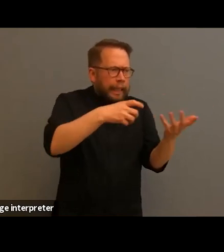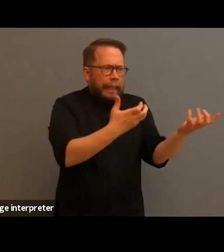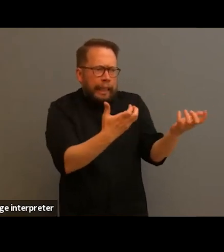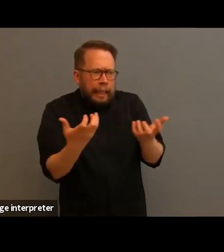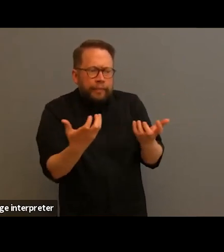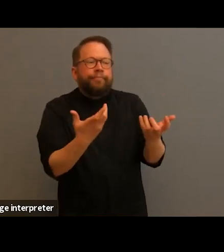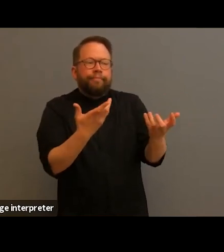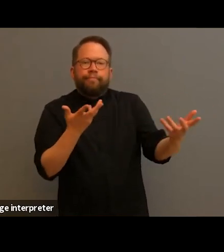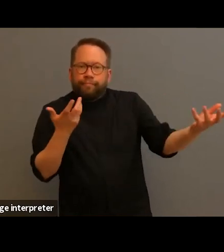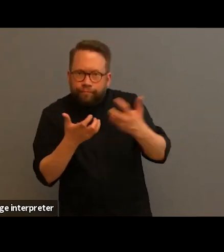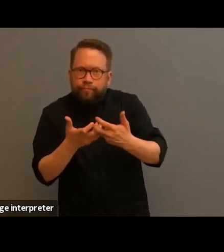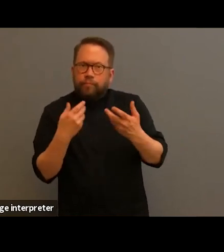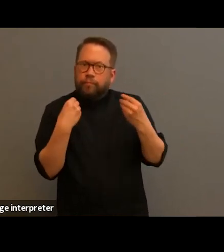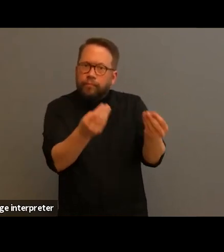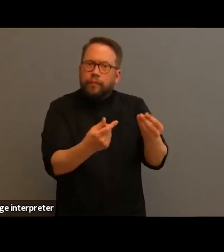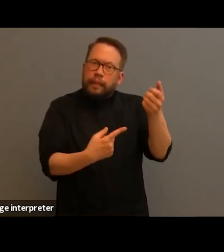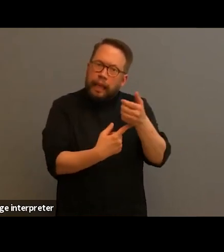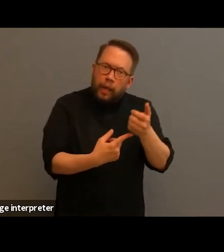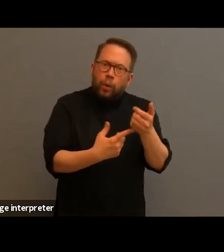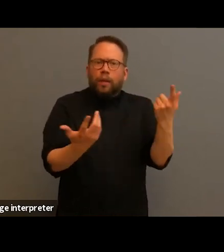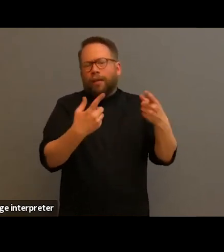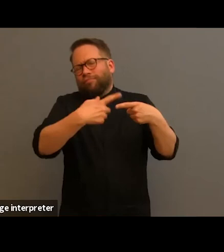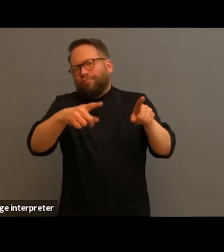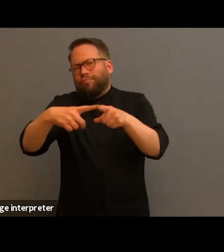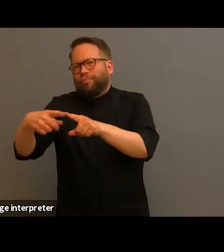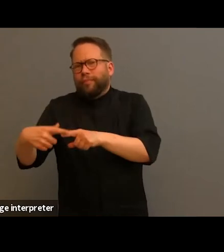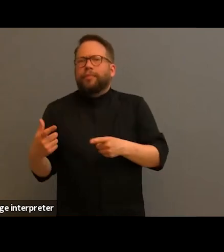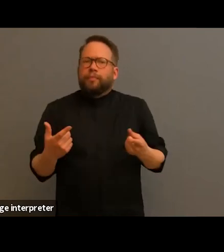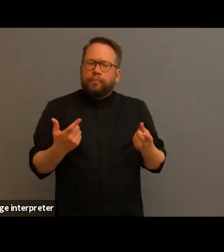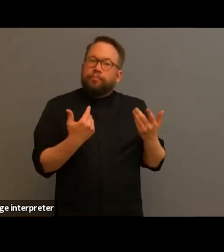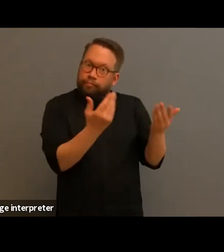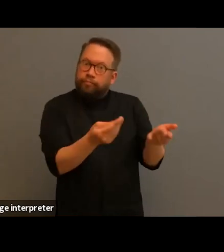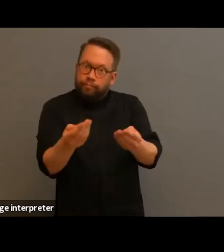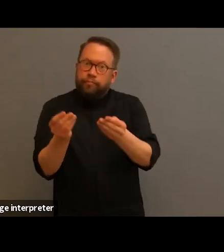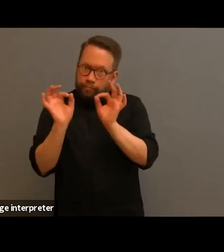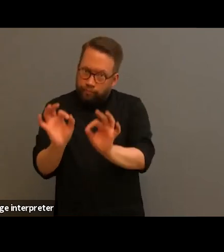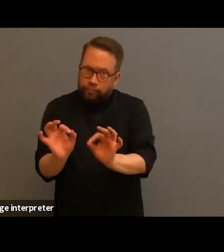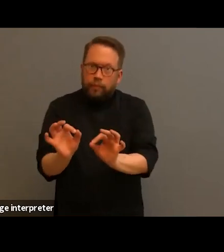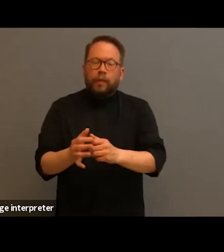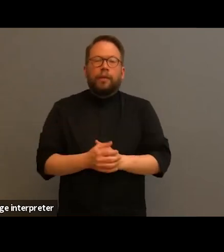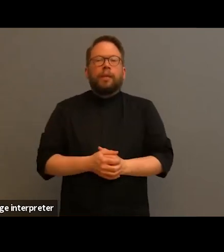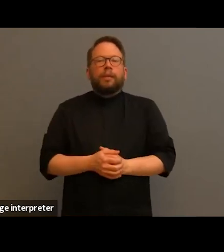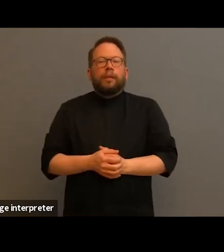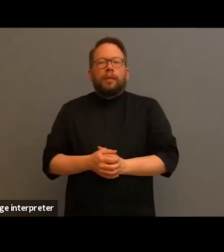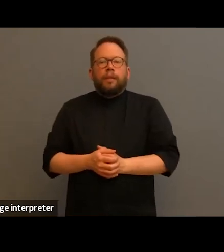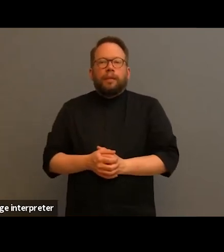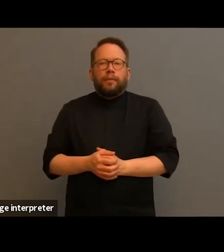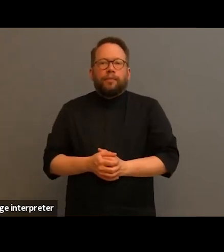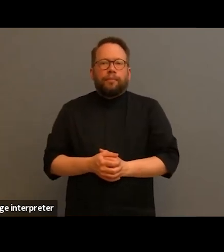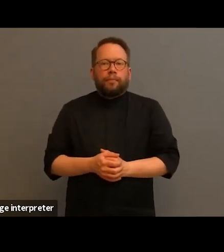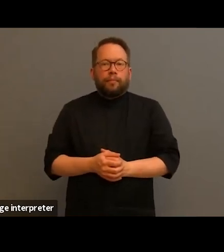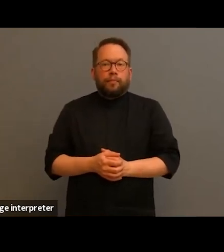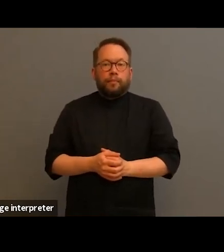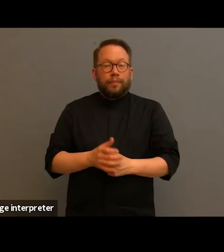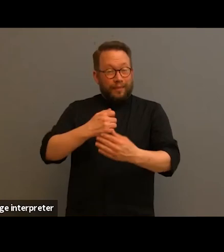goal 8 and its target 8.5. At the Scandinavian level, I and many with me at the